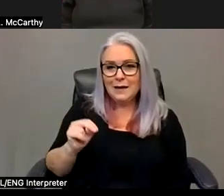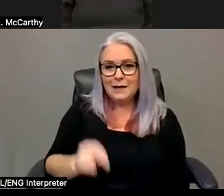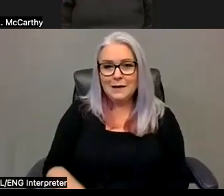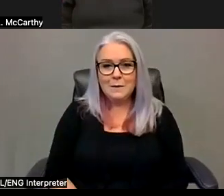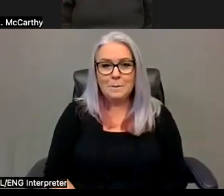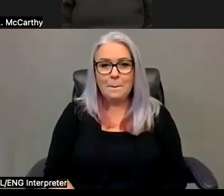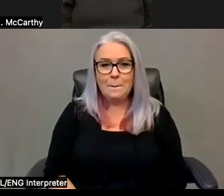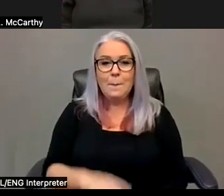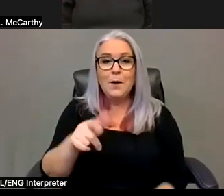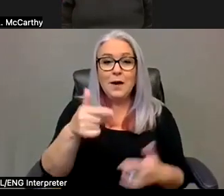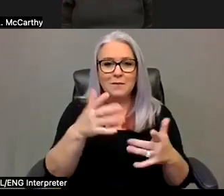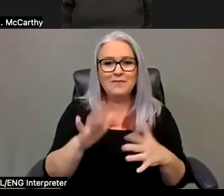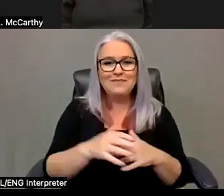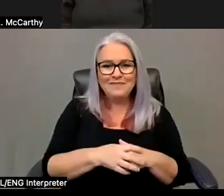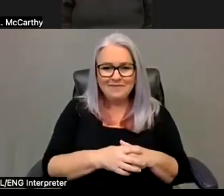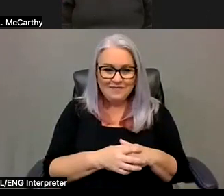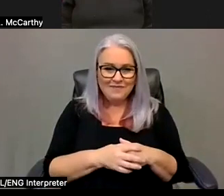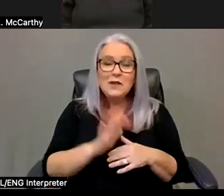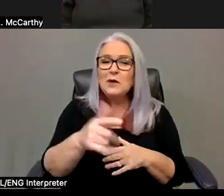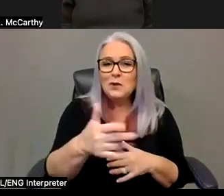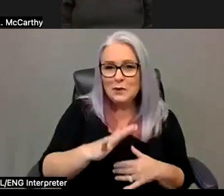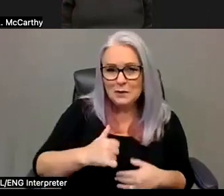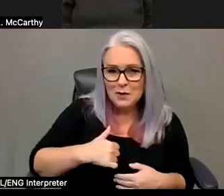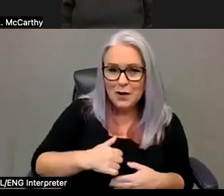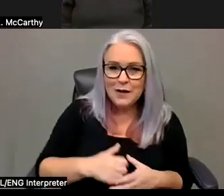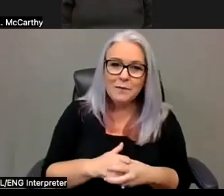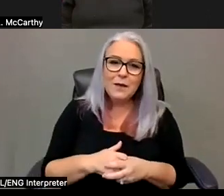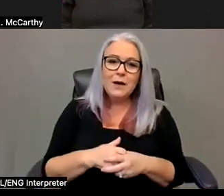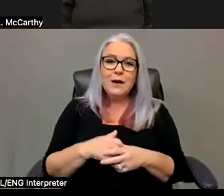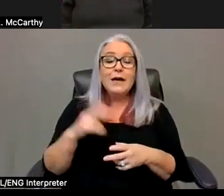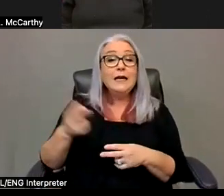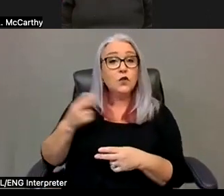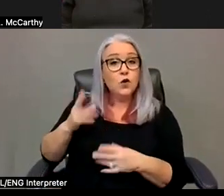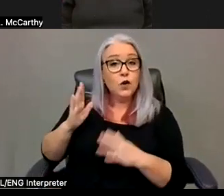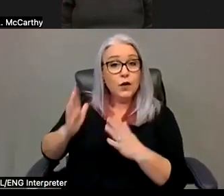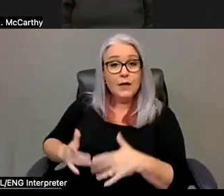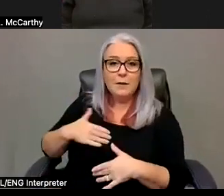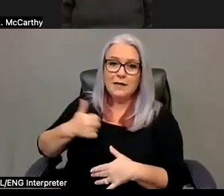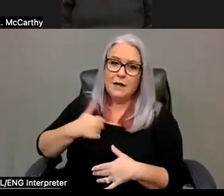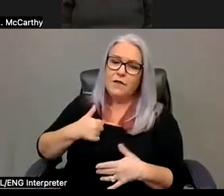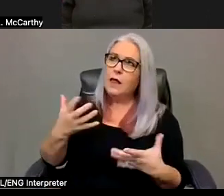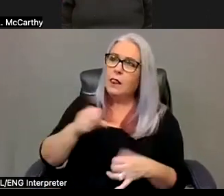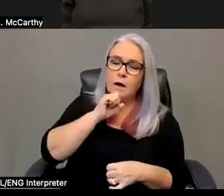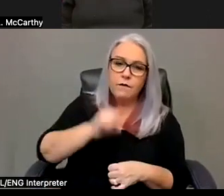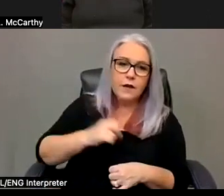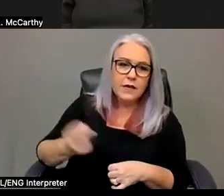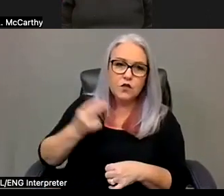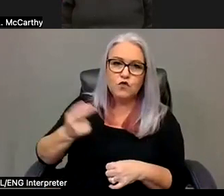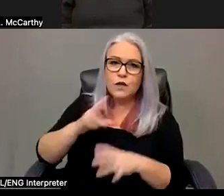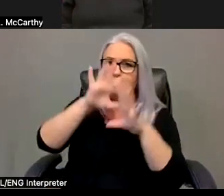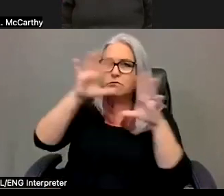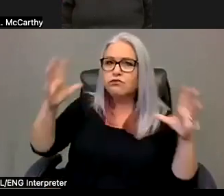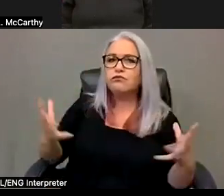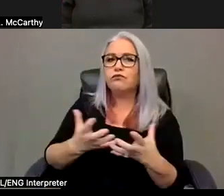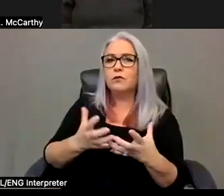Go ahead. Go ahead. Go Okay, ahead. I'm sorry. Your turn. As a historian by trade, I love the history of Tarrytown and really the whole Hudson Valley